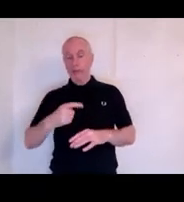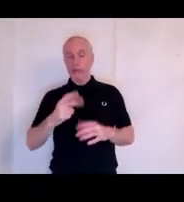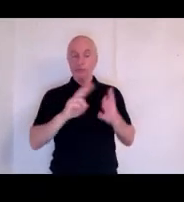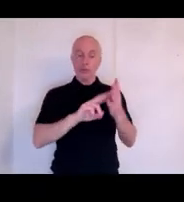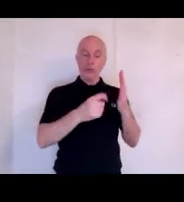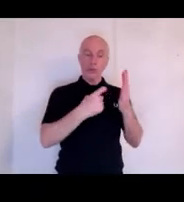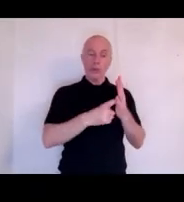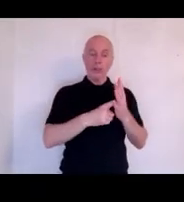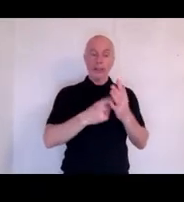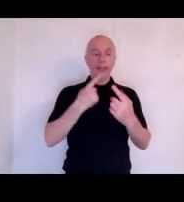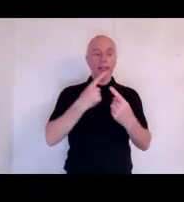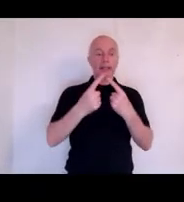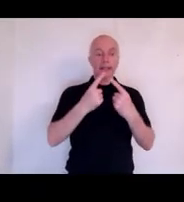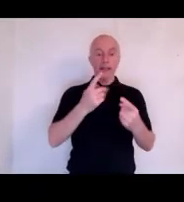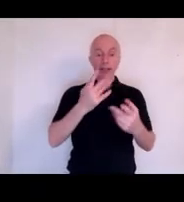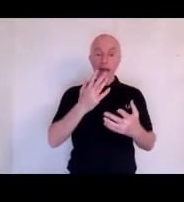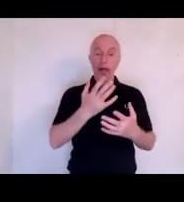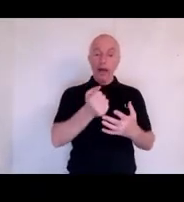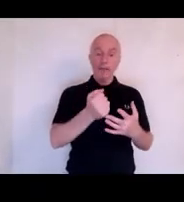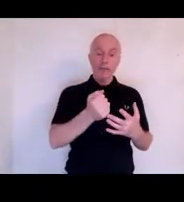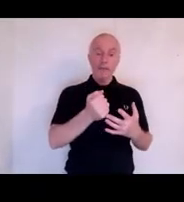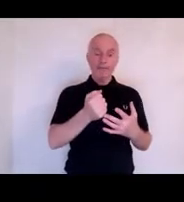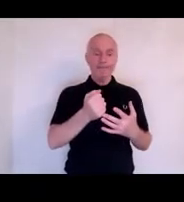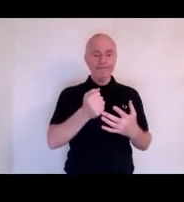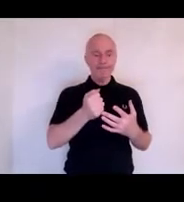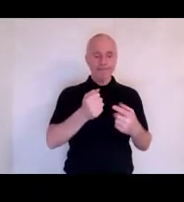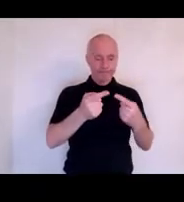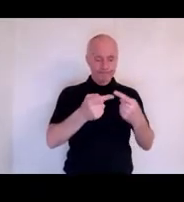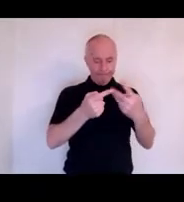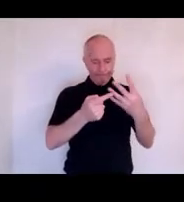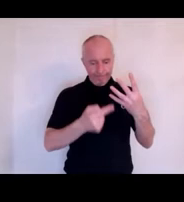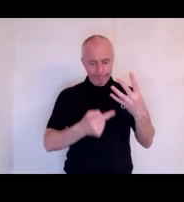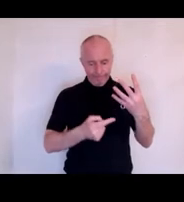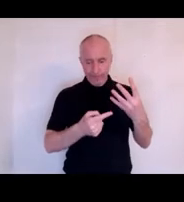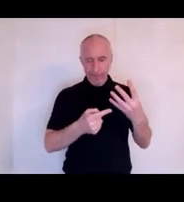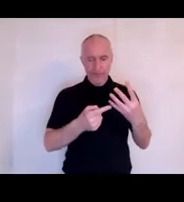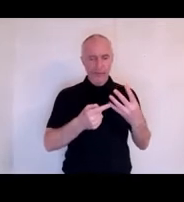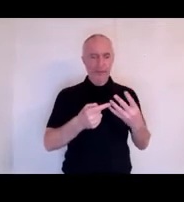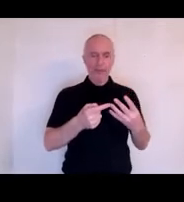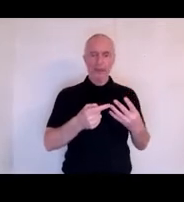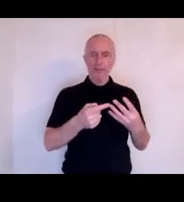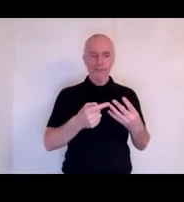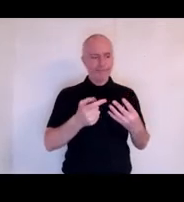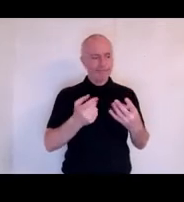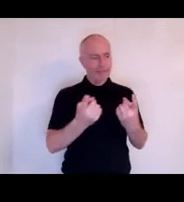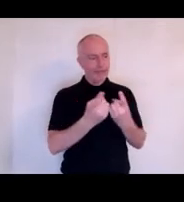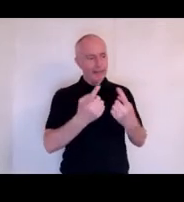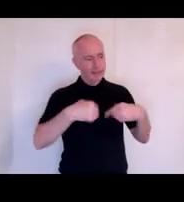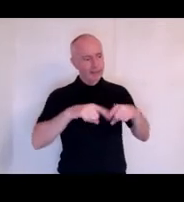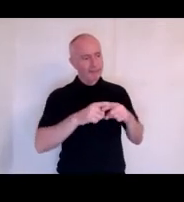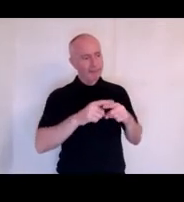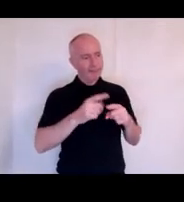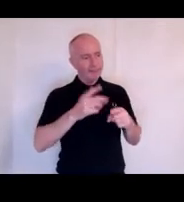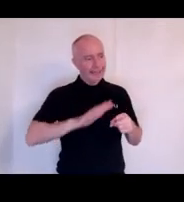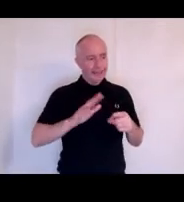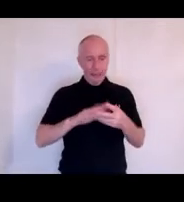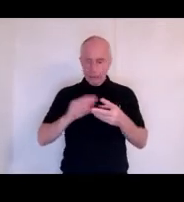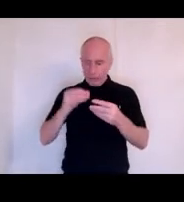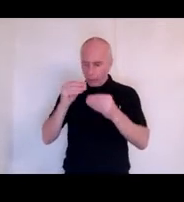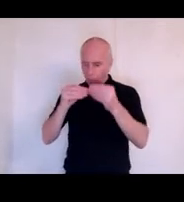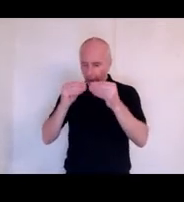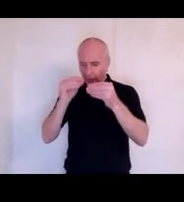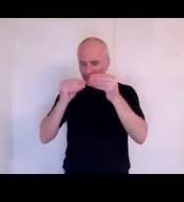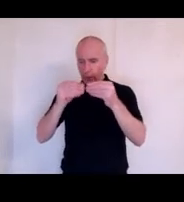the fundamental physical parameters that we require to do these calculations, such as